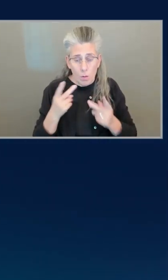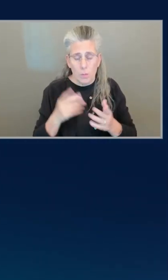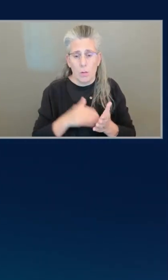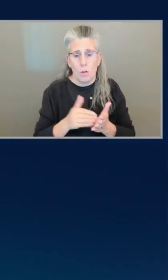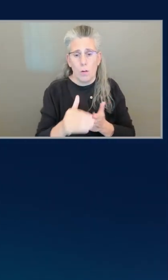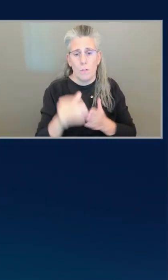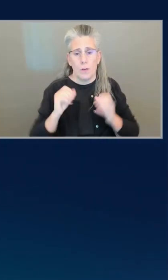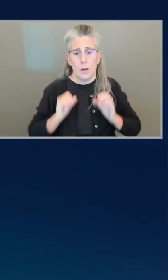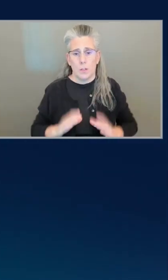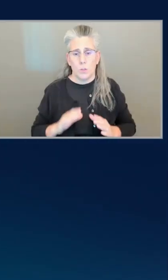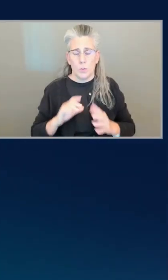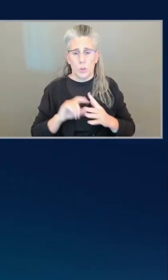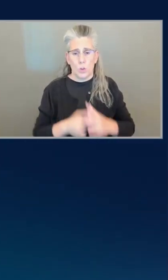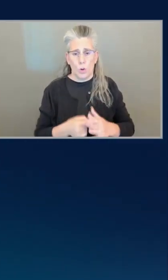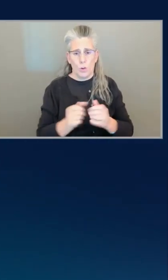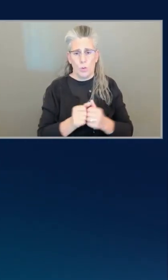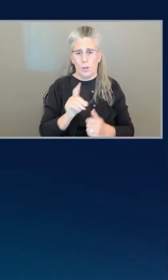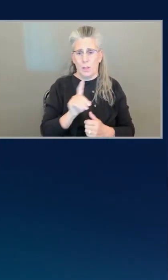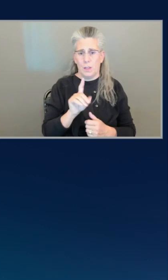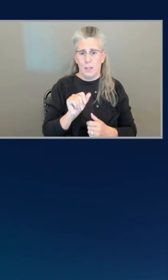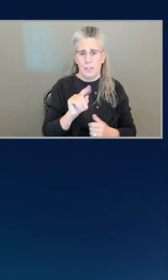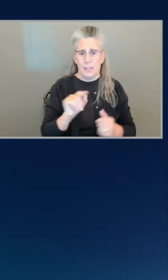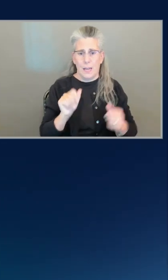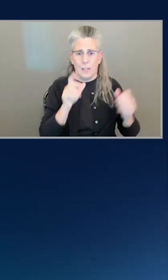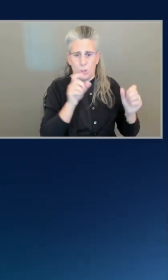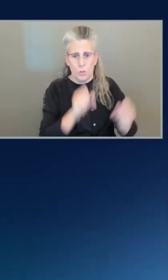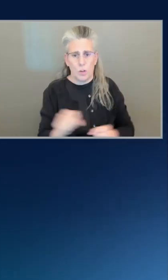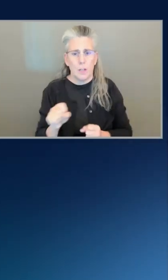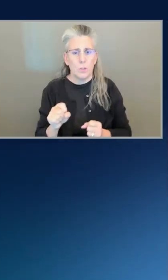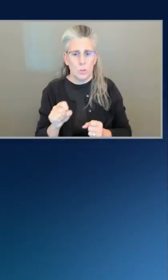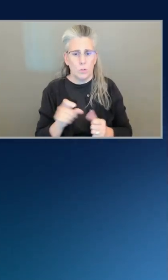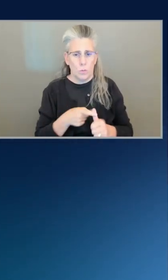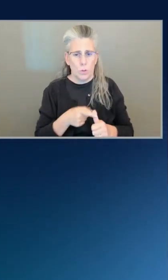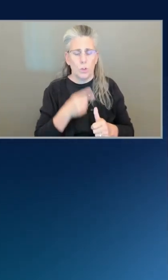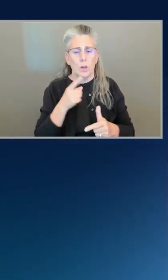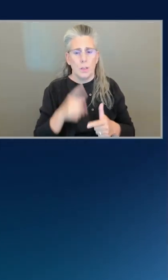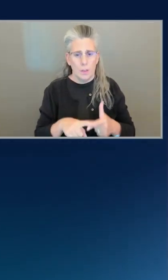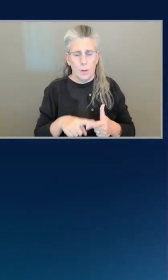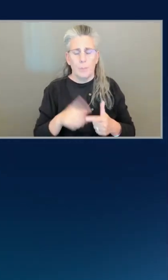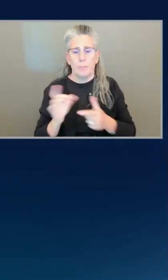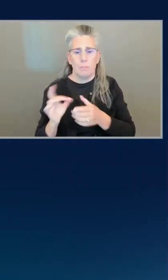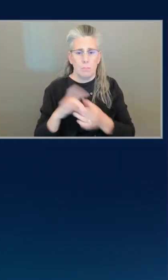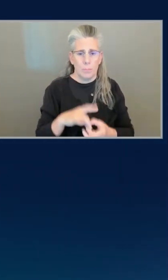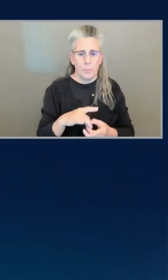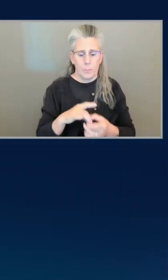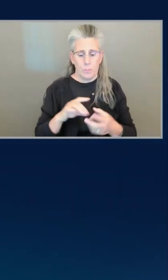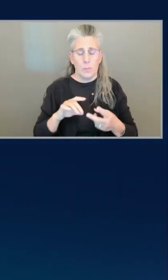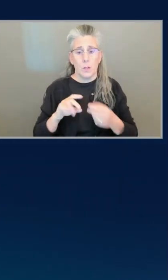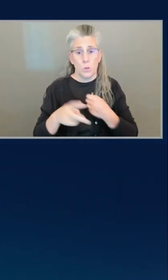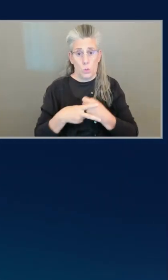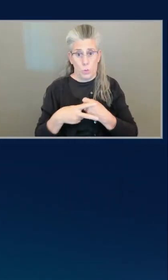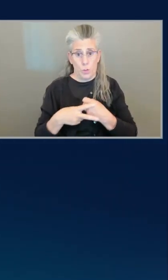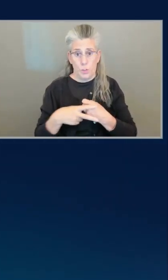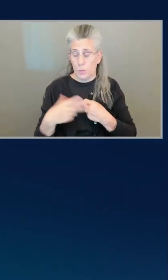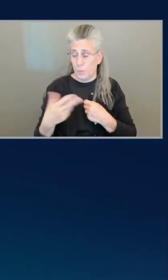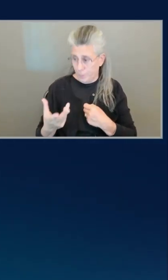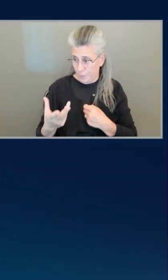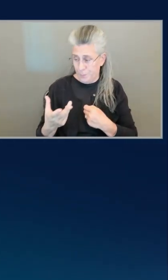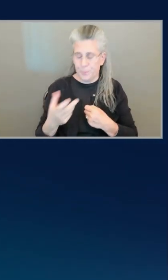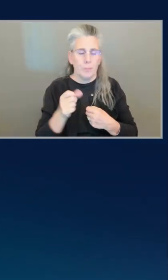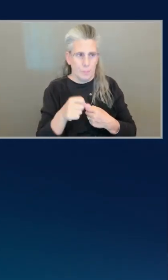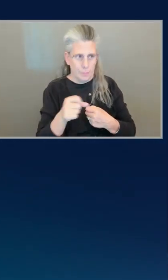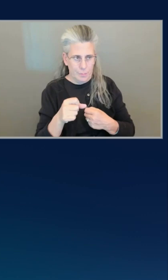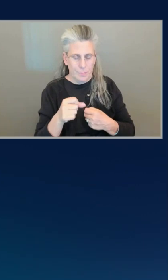with a data strategy, right? And when you want to tie that back to, all right, what are we talking about? Storage, right? Yeah. We have to make